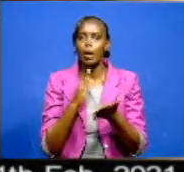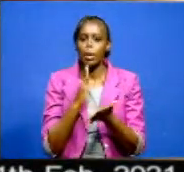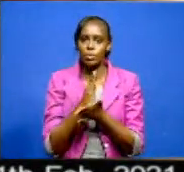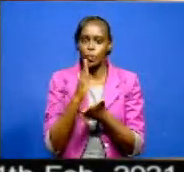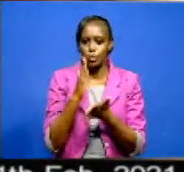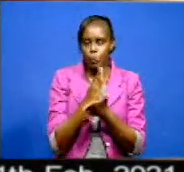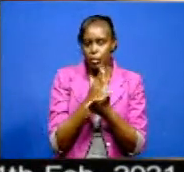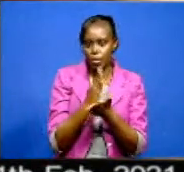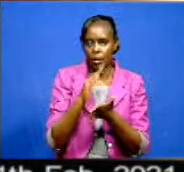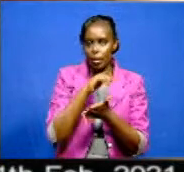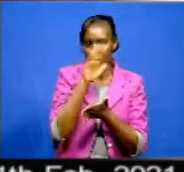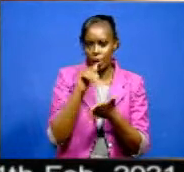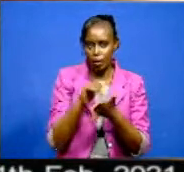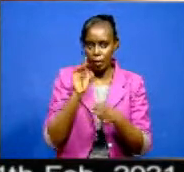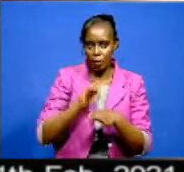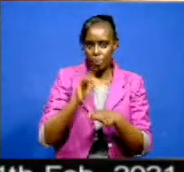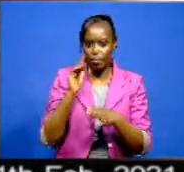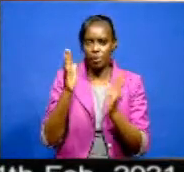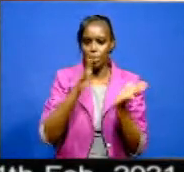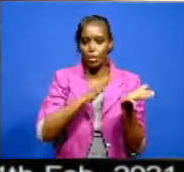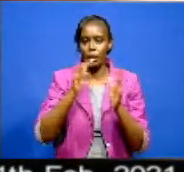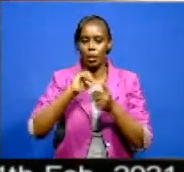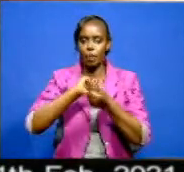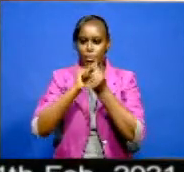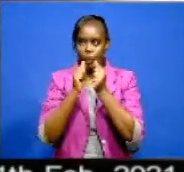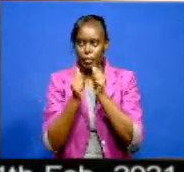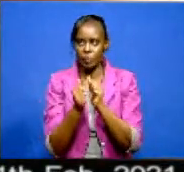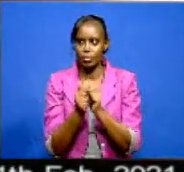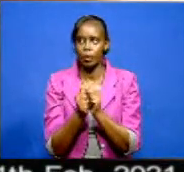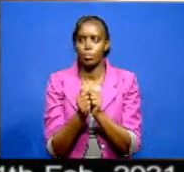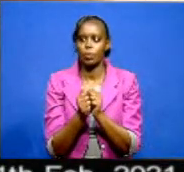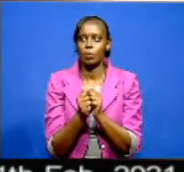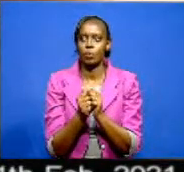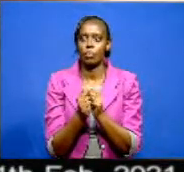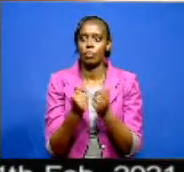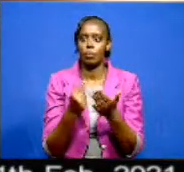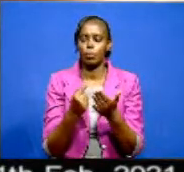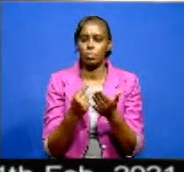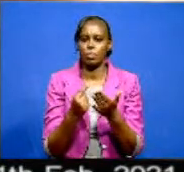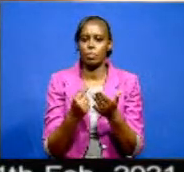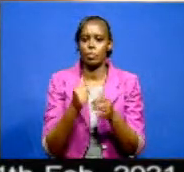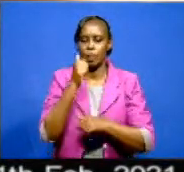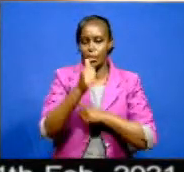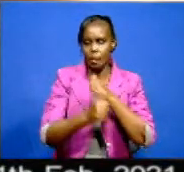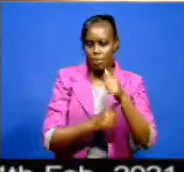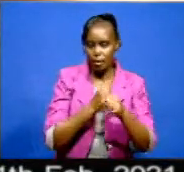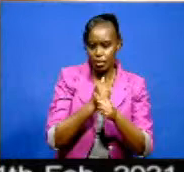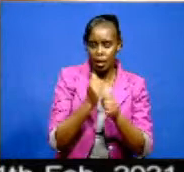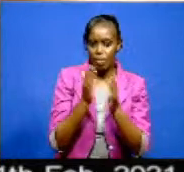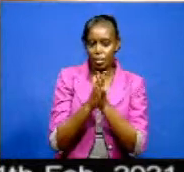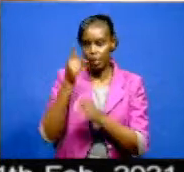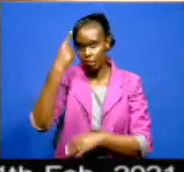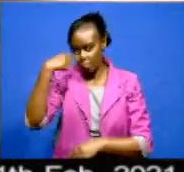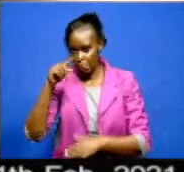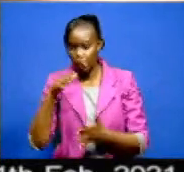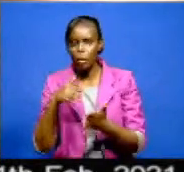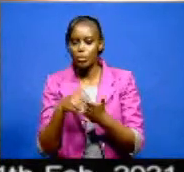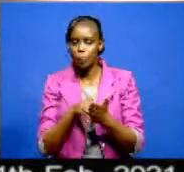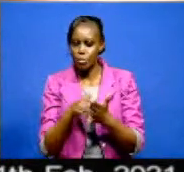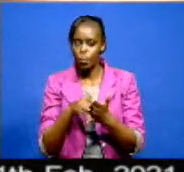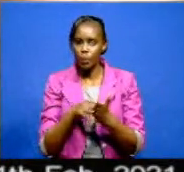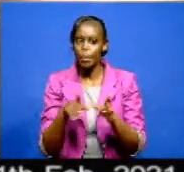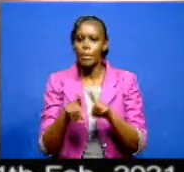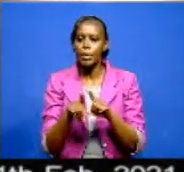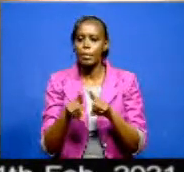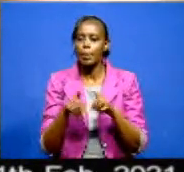sector, including effects of the climate change, weak linkages between science and policy, rapid